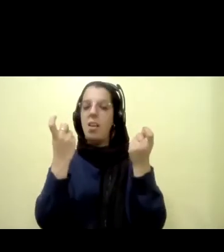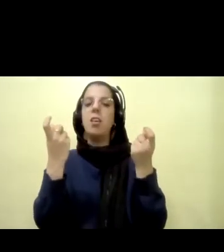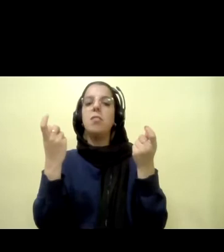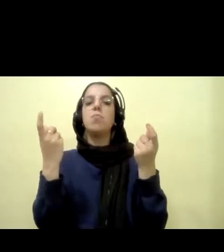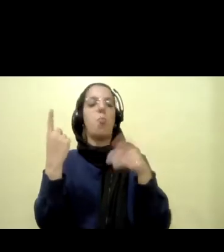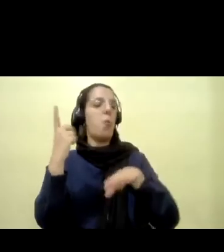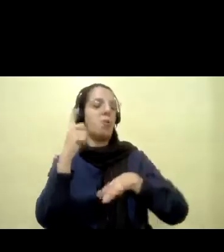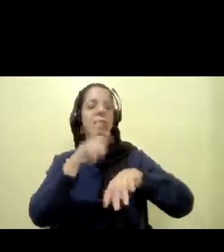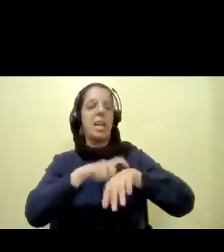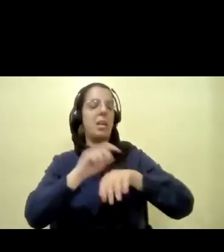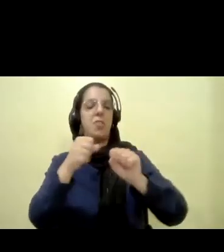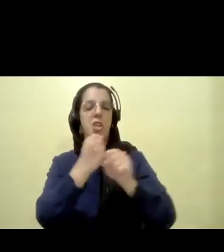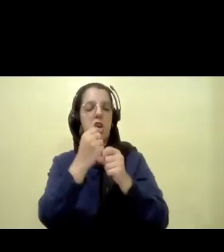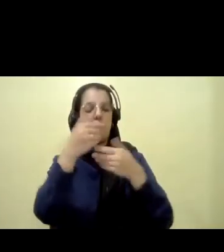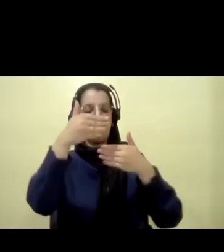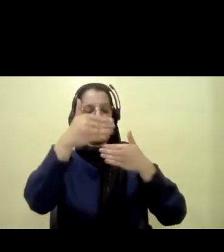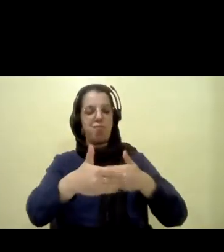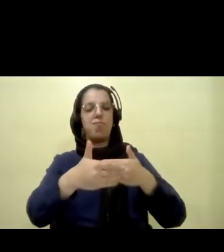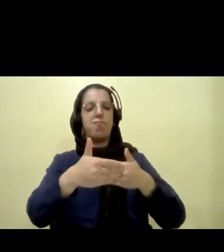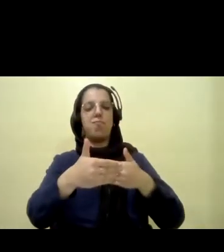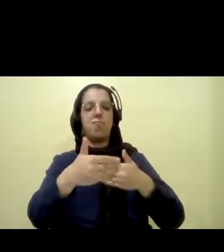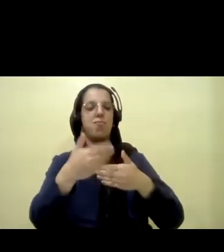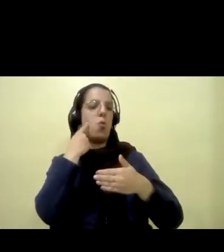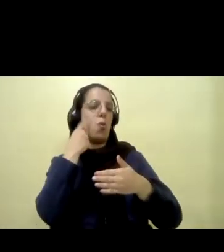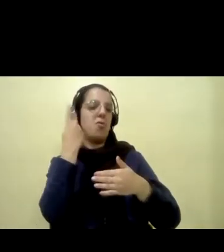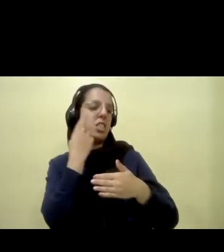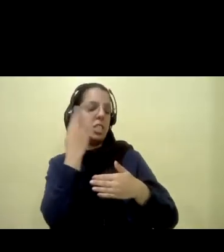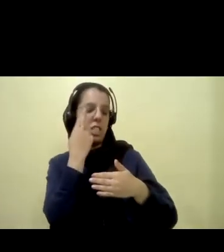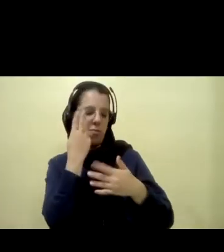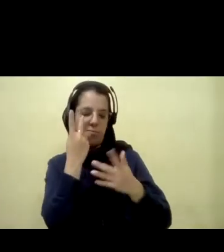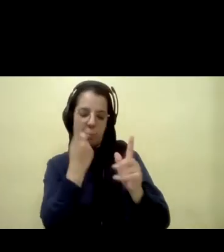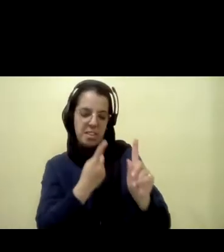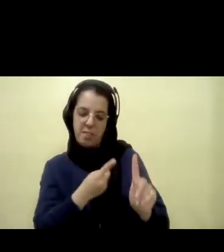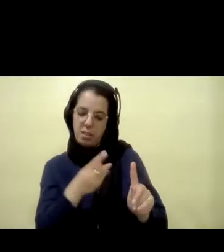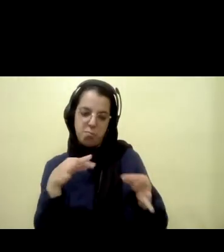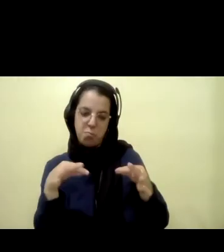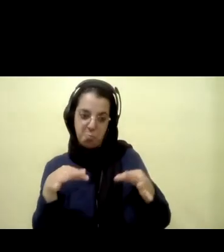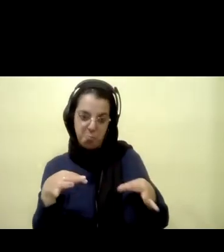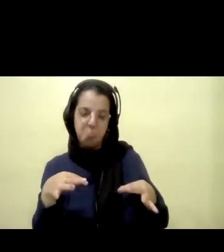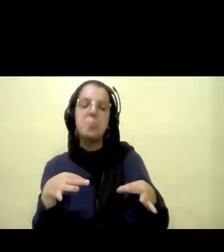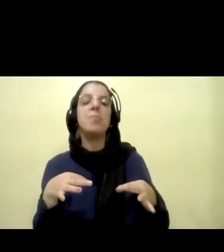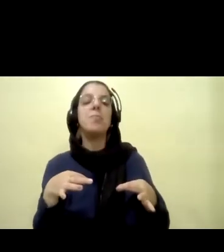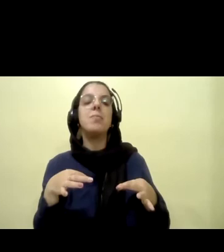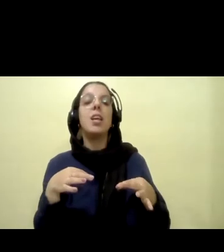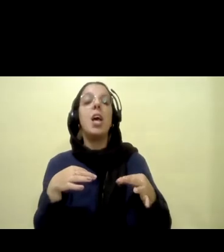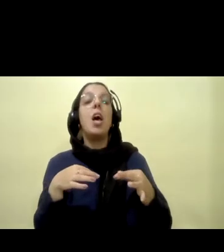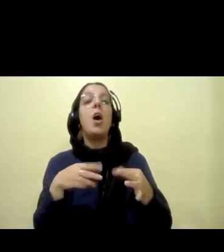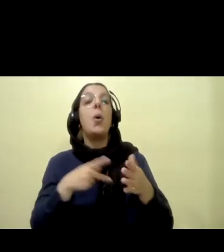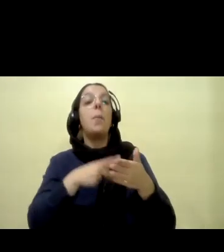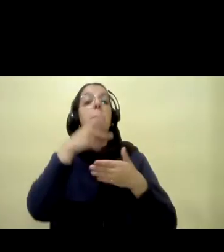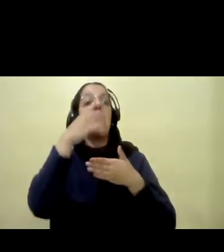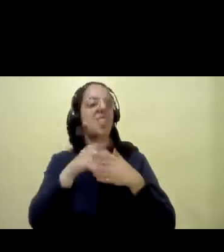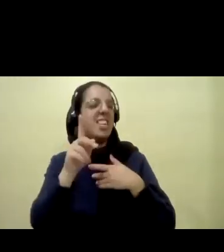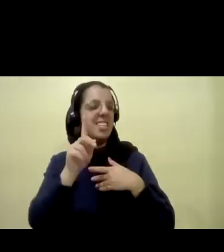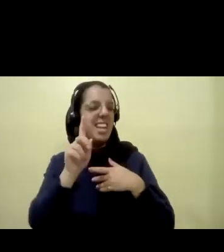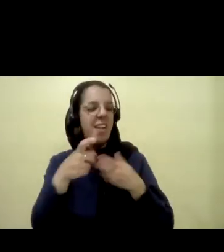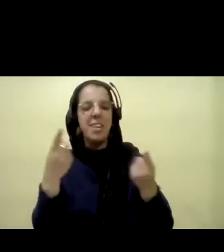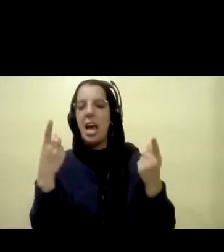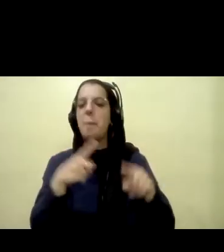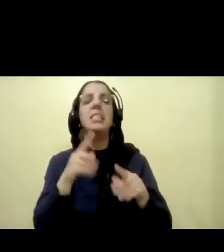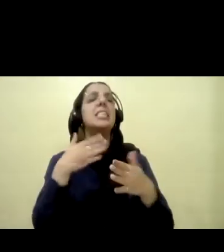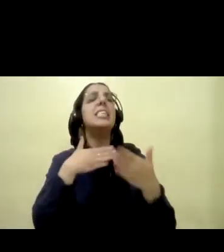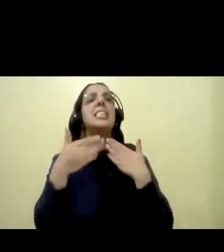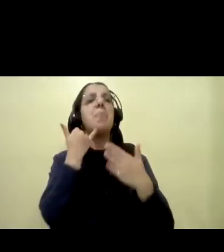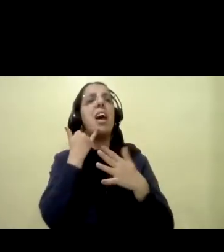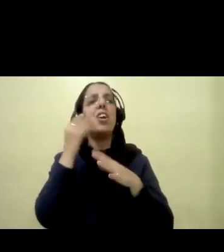particular time of year for specific reasons, and this project has to go on rain or shine. This is a rain or shine